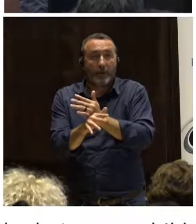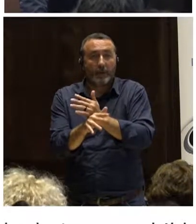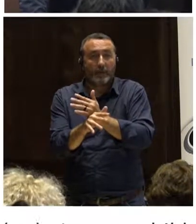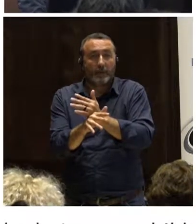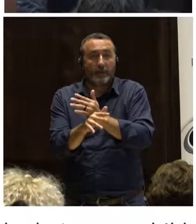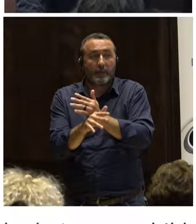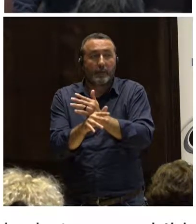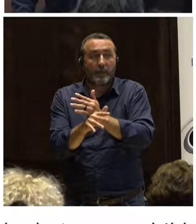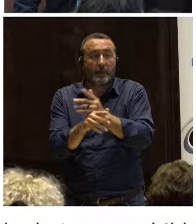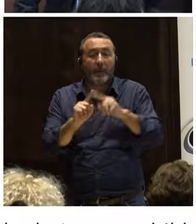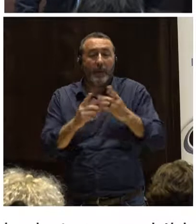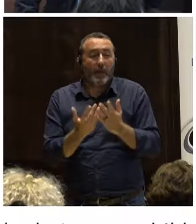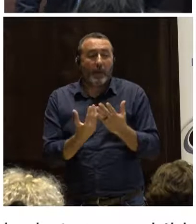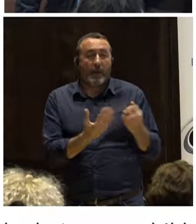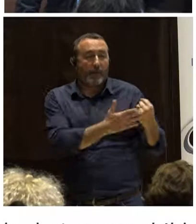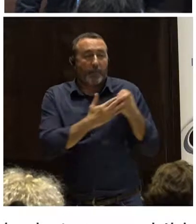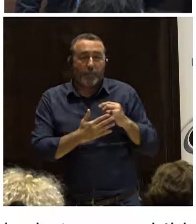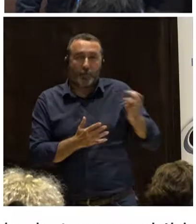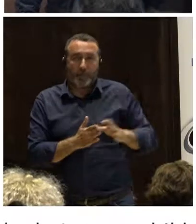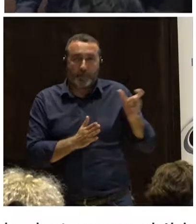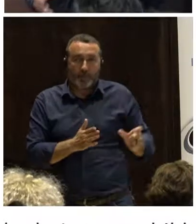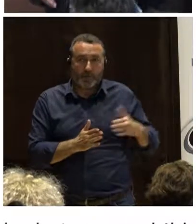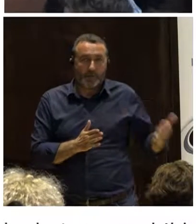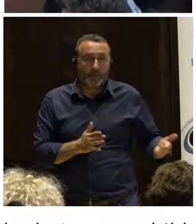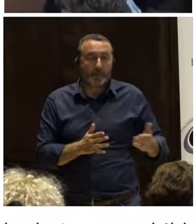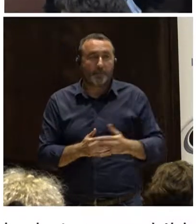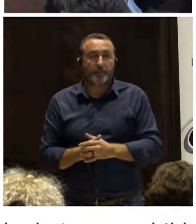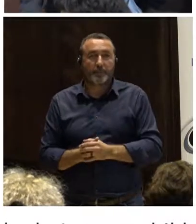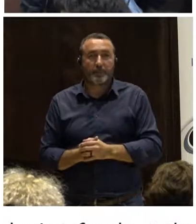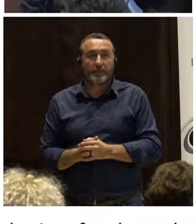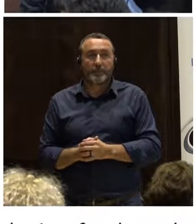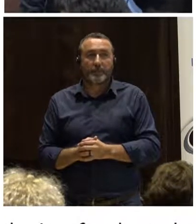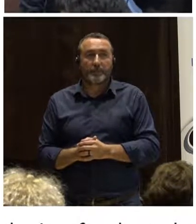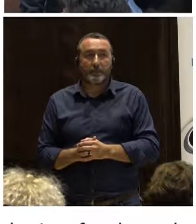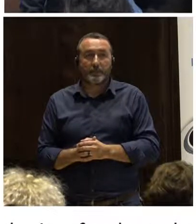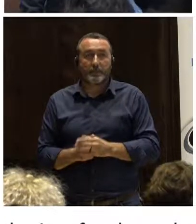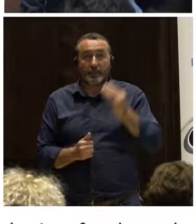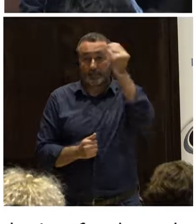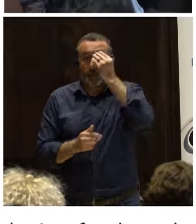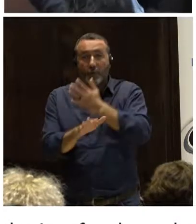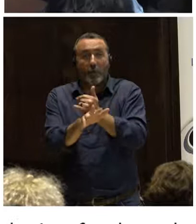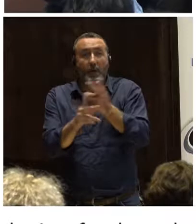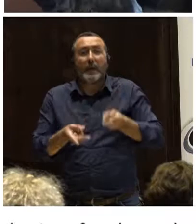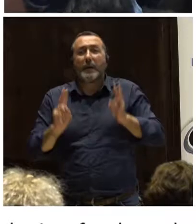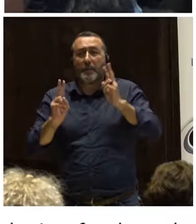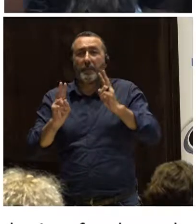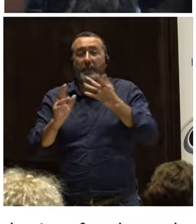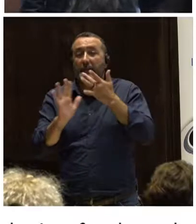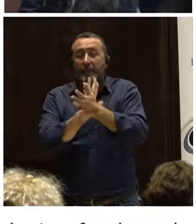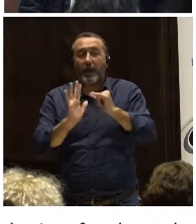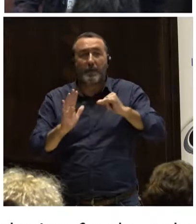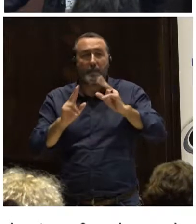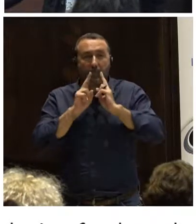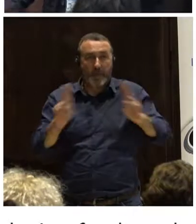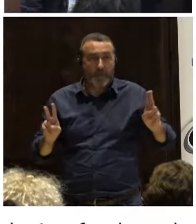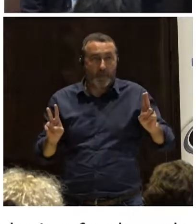We think that the free play is very beneficial, and for this